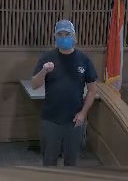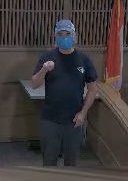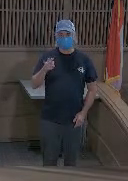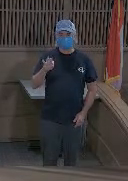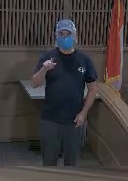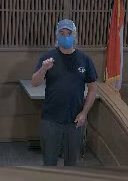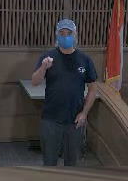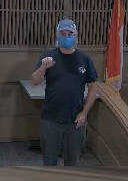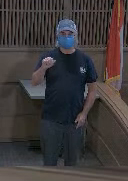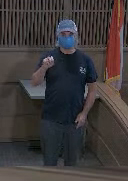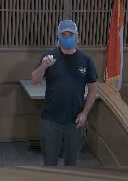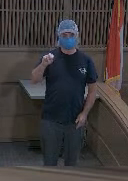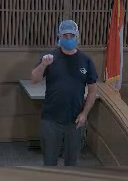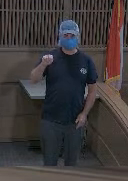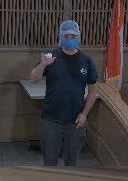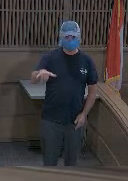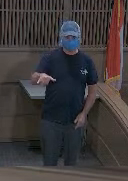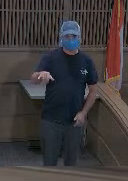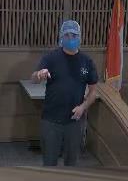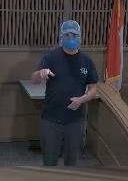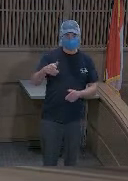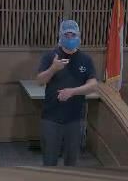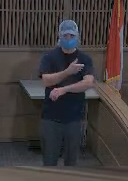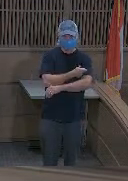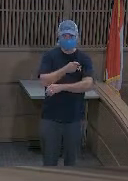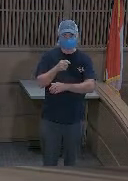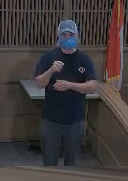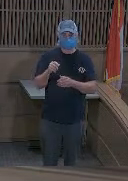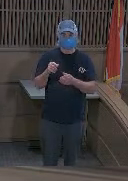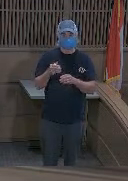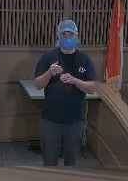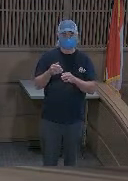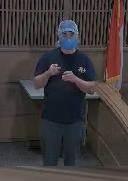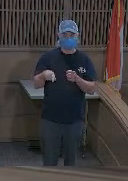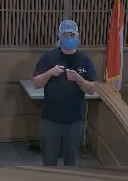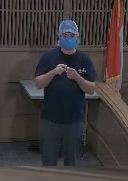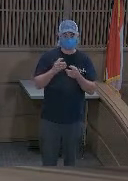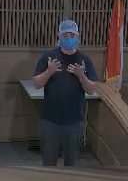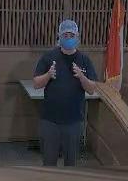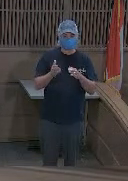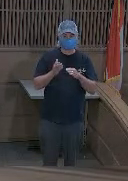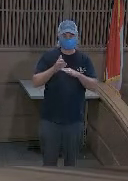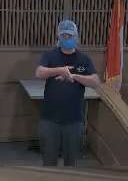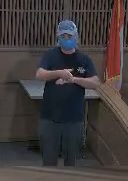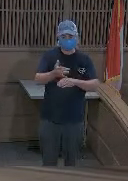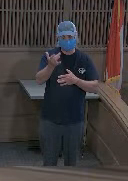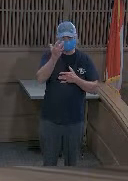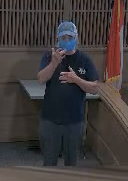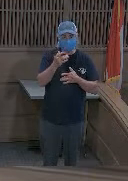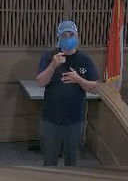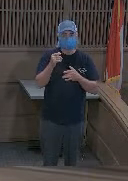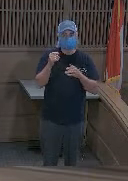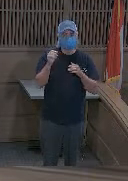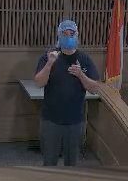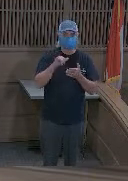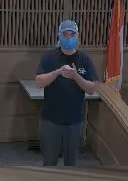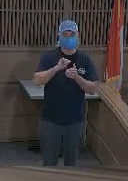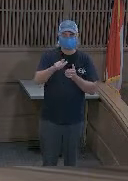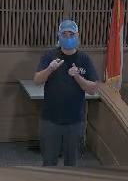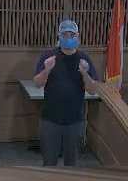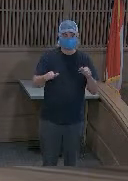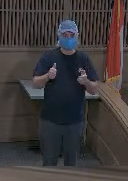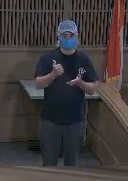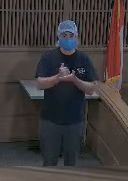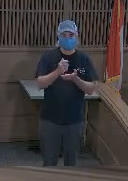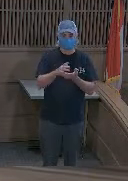social distancing and proper care, self-care can do to help reduce your risk of becoming seriously ill from coronavirus. So again,